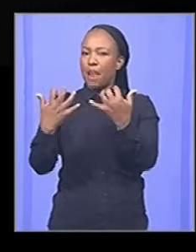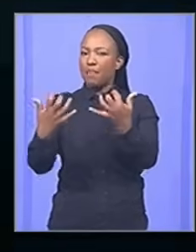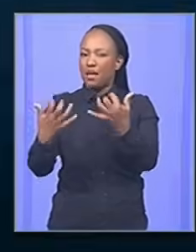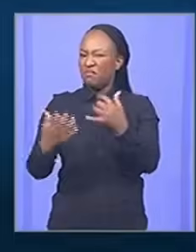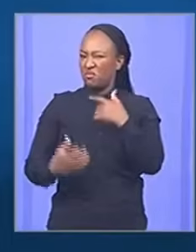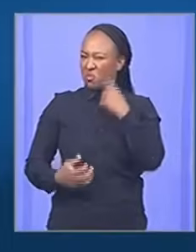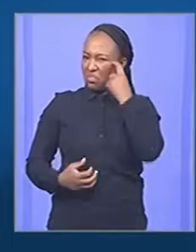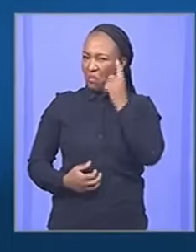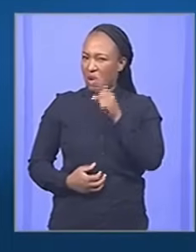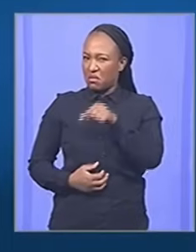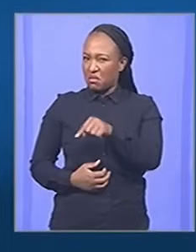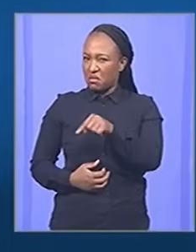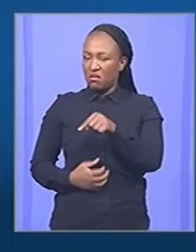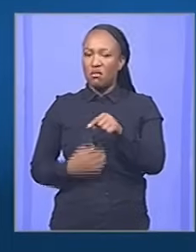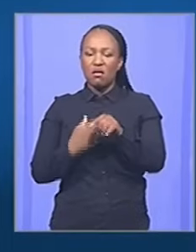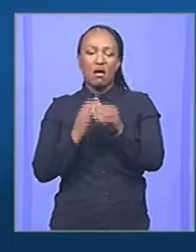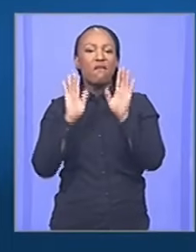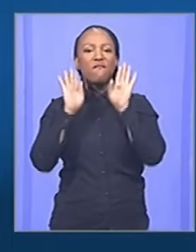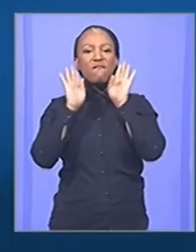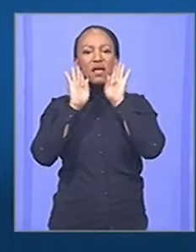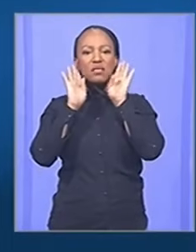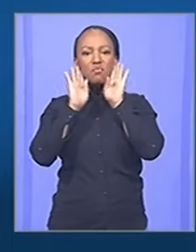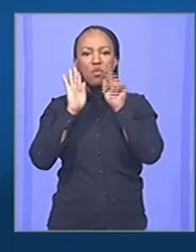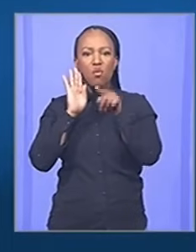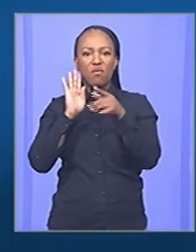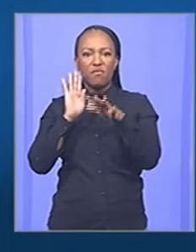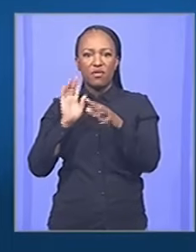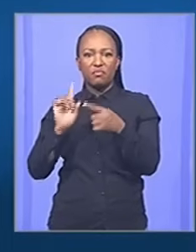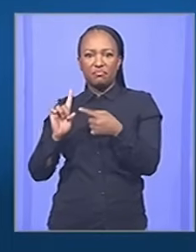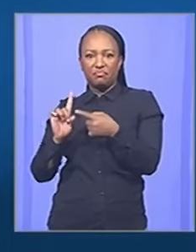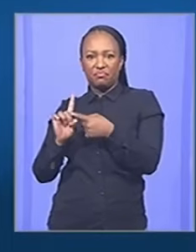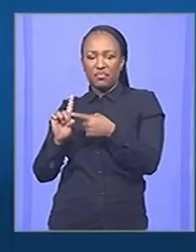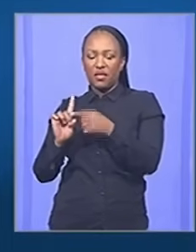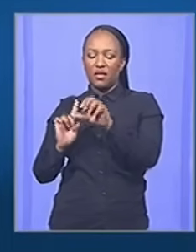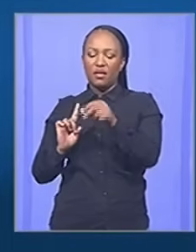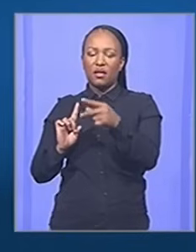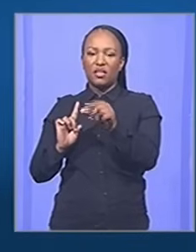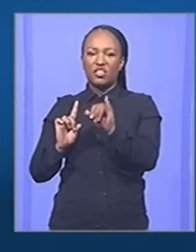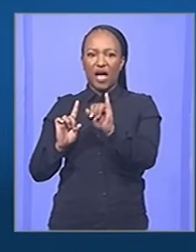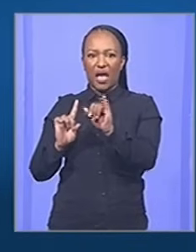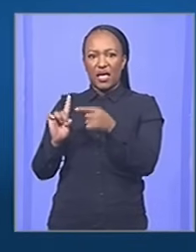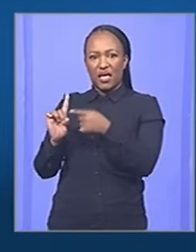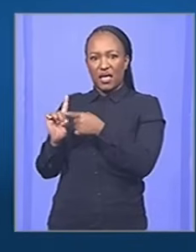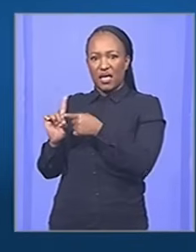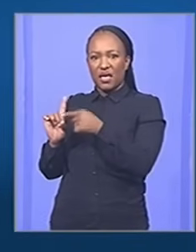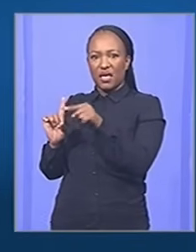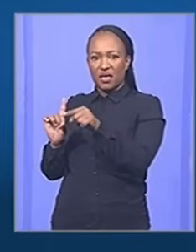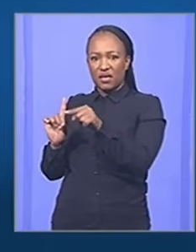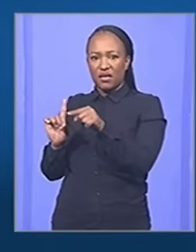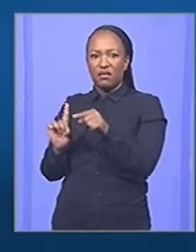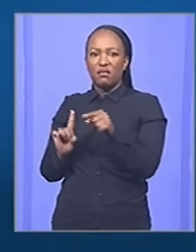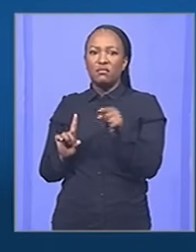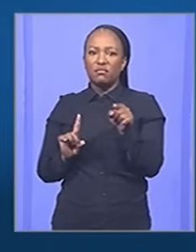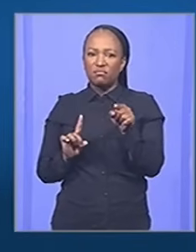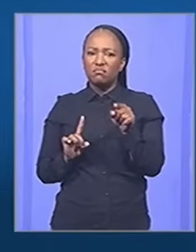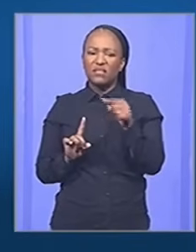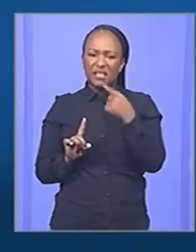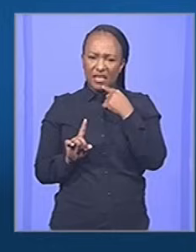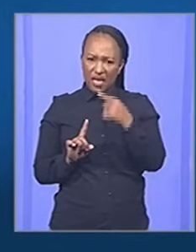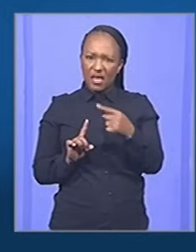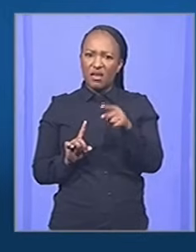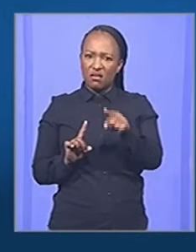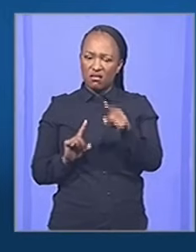Facebook o ngwadile bjalo ka mehla Immaculate Shai o re ke re morena Hlophe o